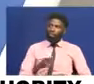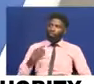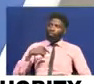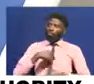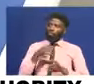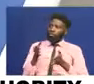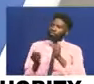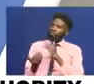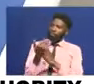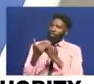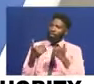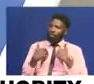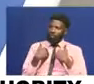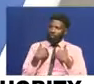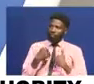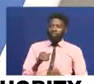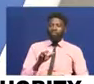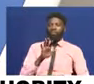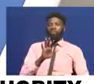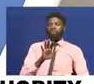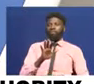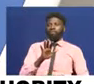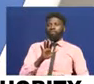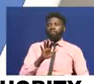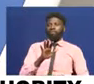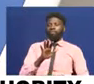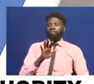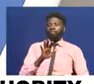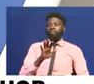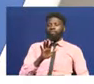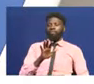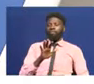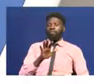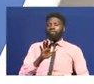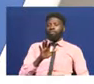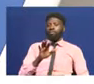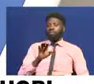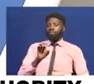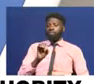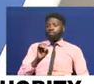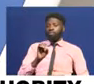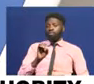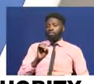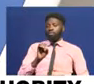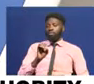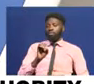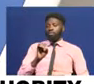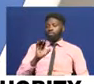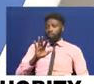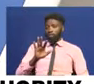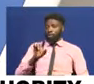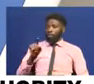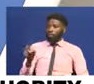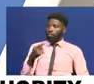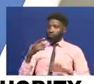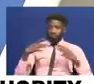this morning, we had about 505,000 people. How many? 505,000.